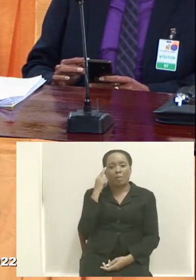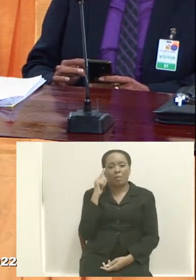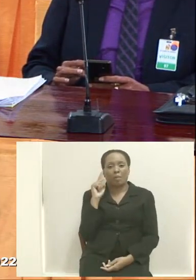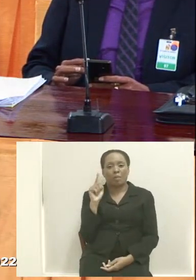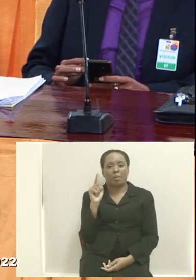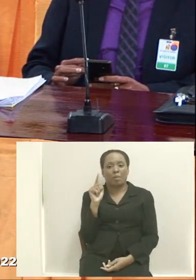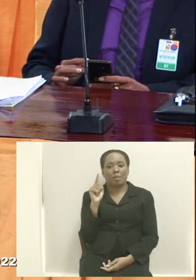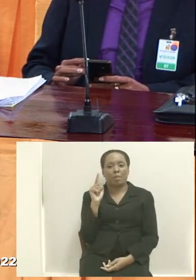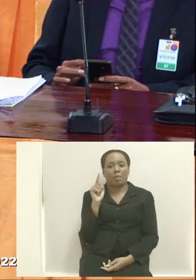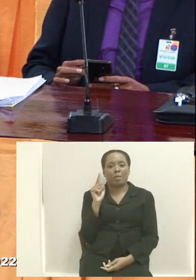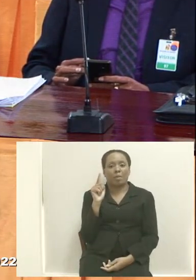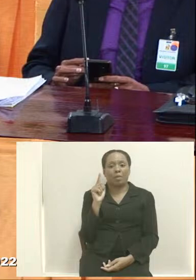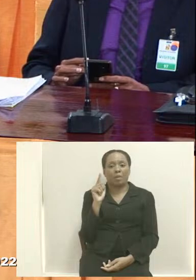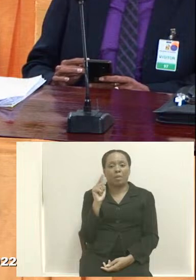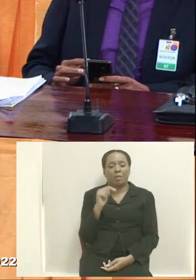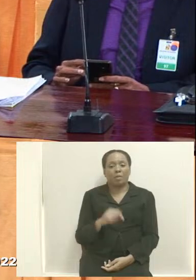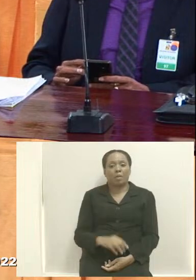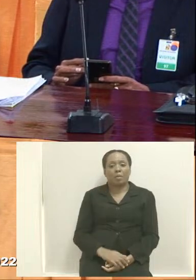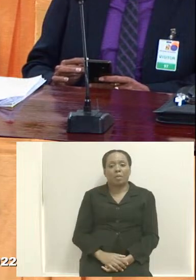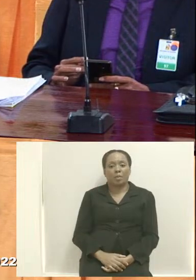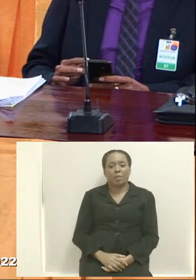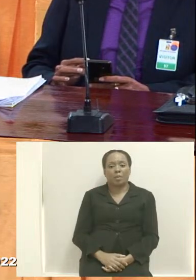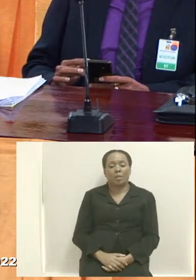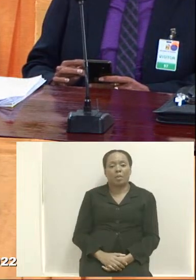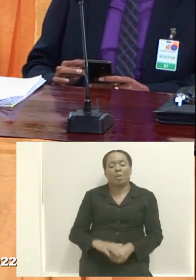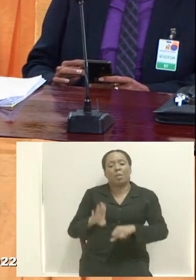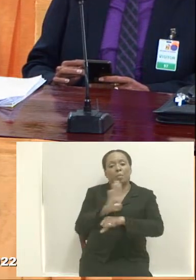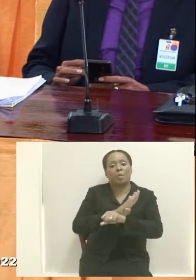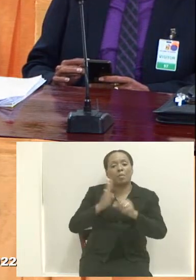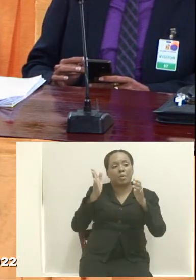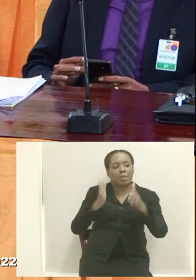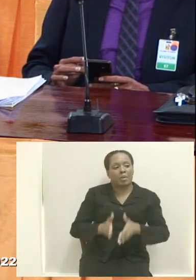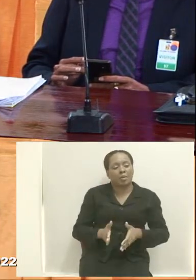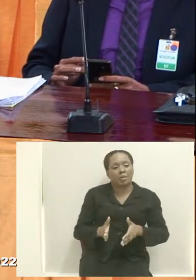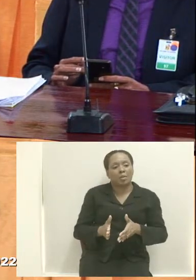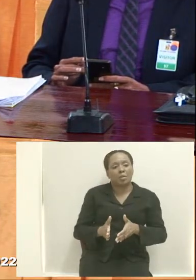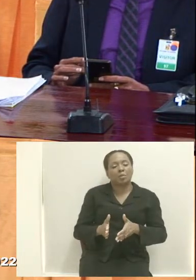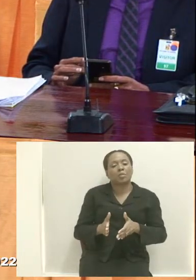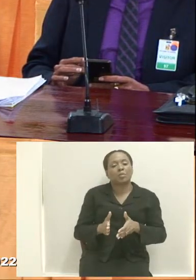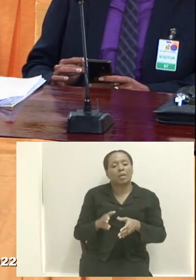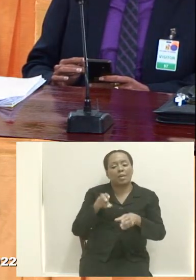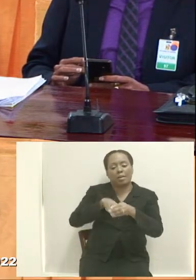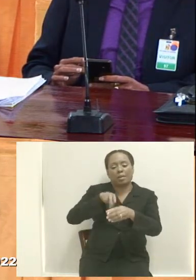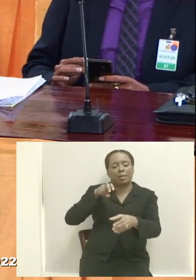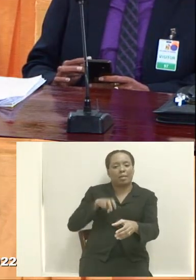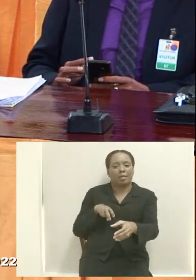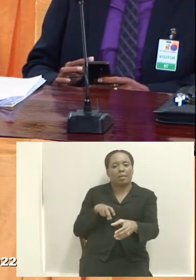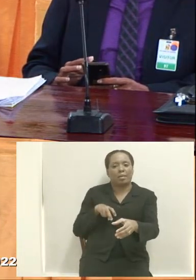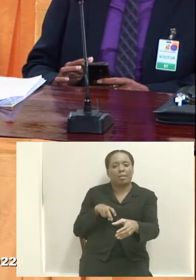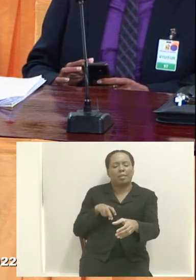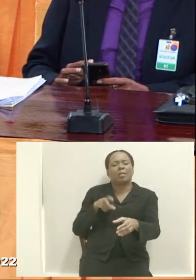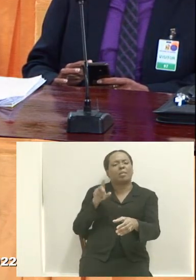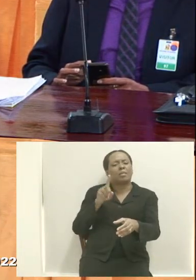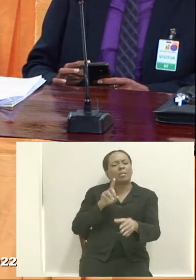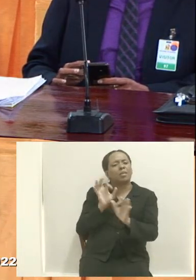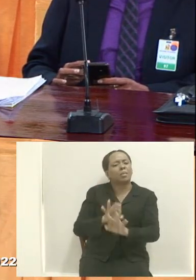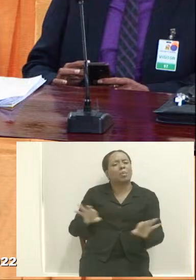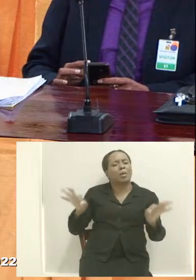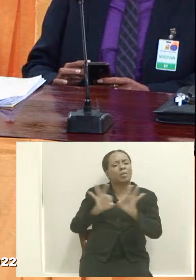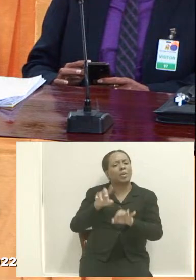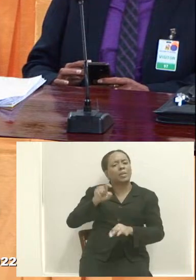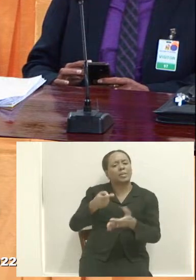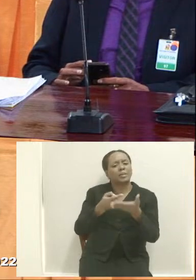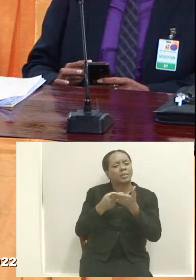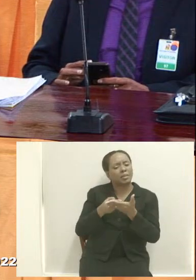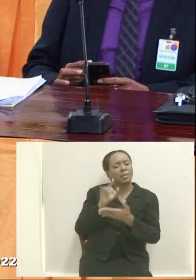out. And that is an important thing that we have to talk about. Now, the National Oil Company, for example, because it is